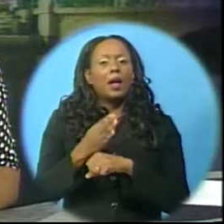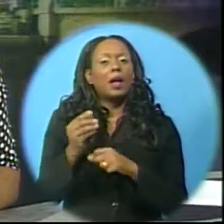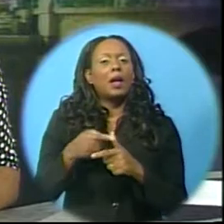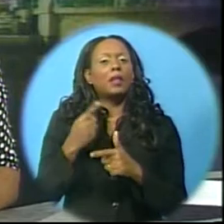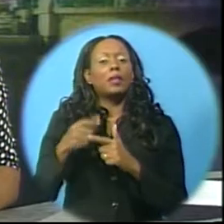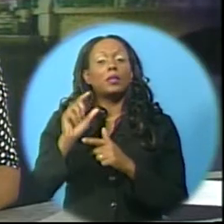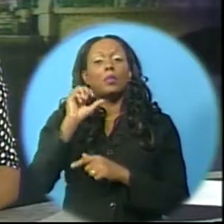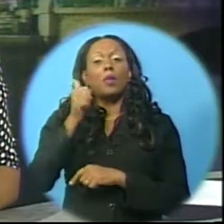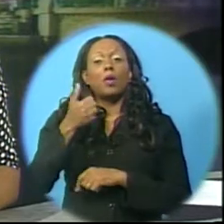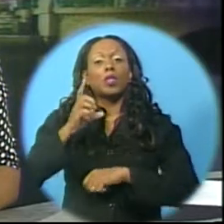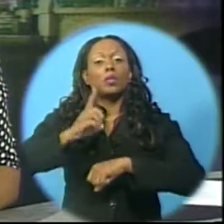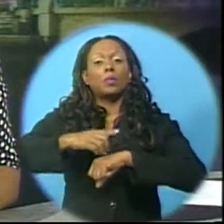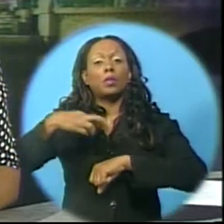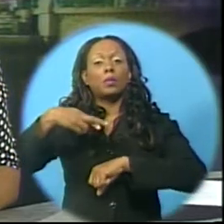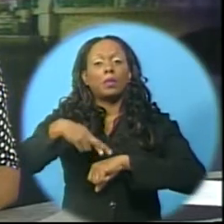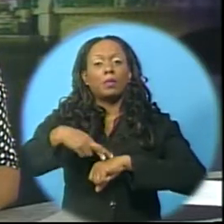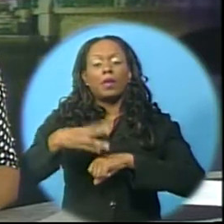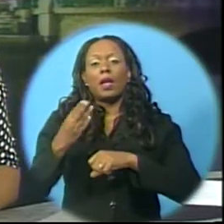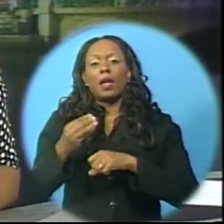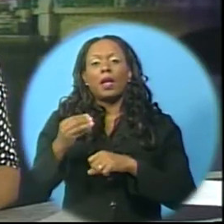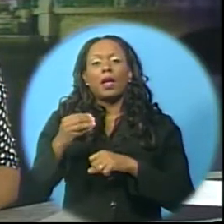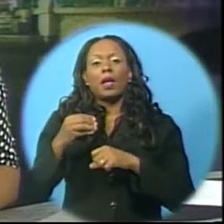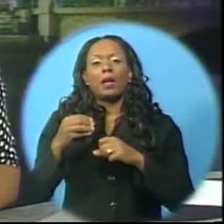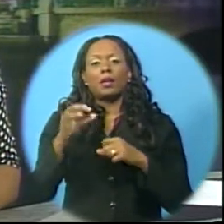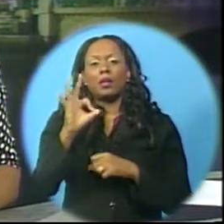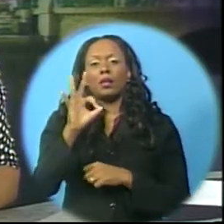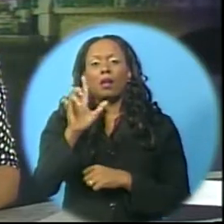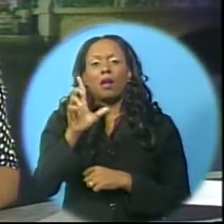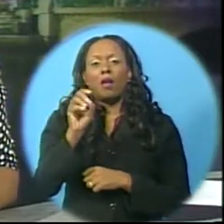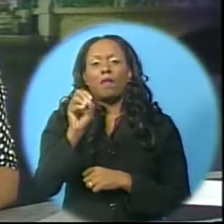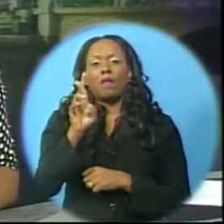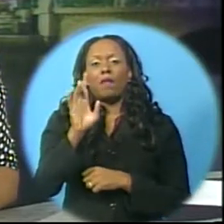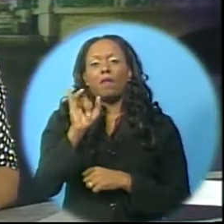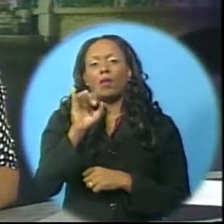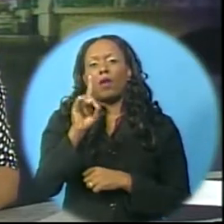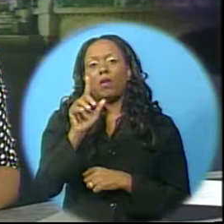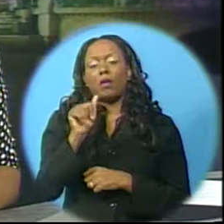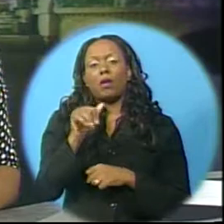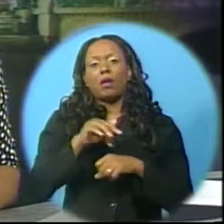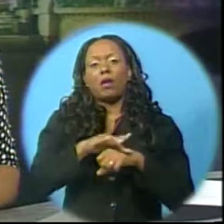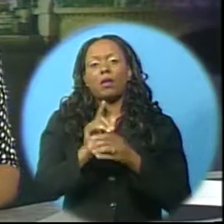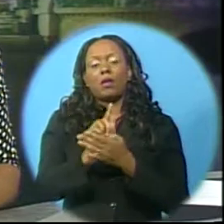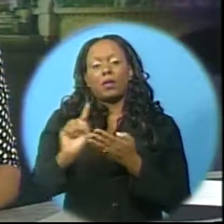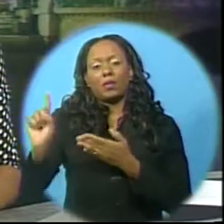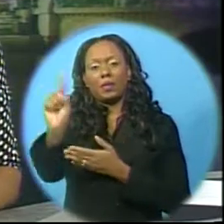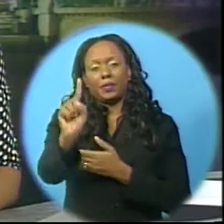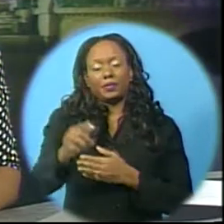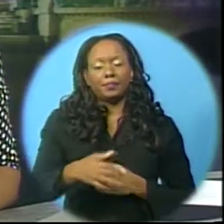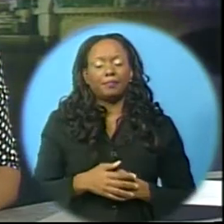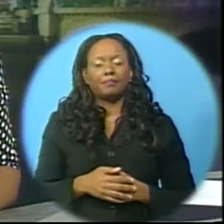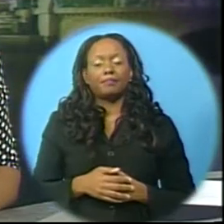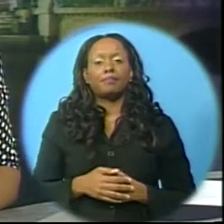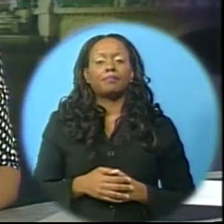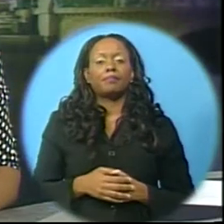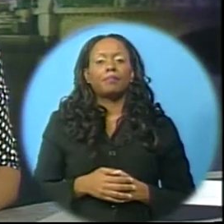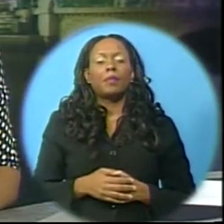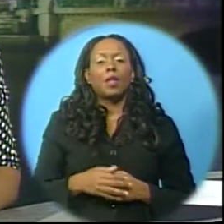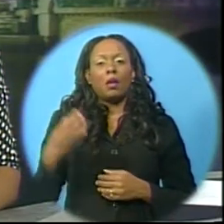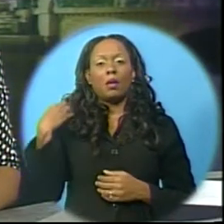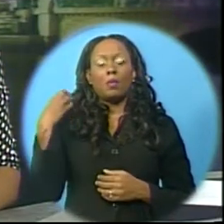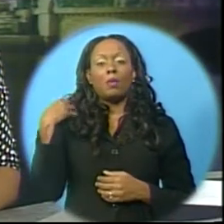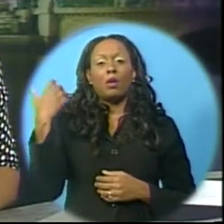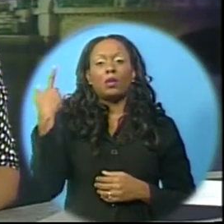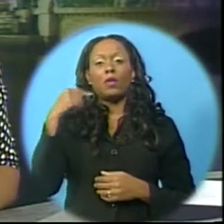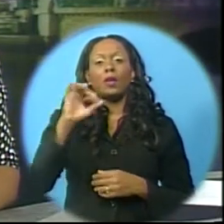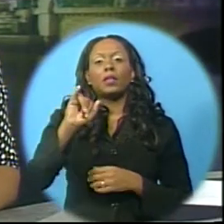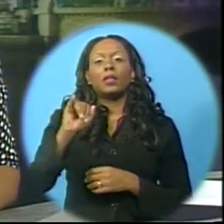Republic tomorrow as it heads towards South Florida early next week. News back at home now. Chairman of the Employment Rights